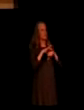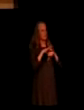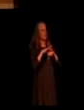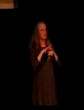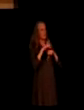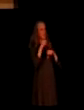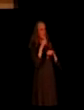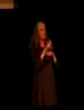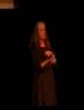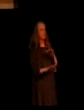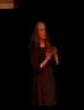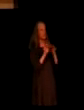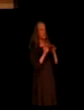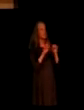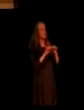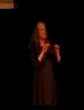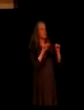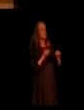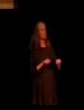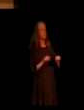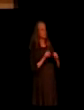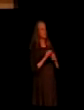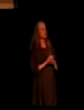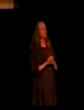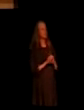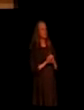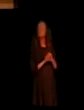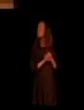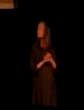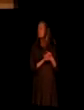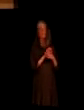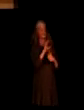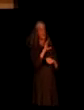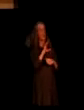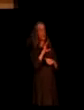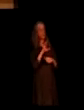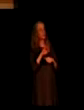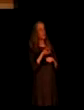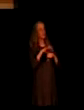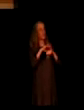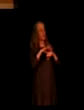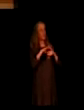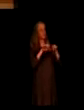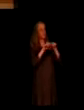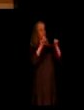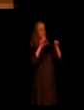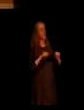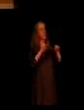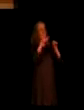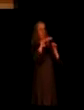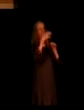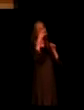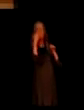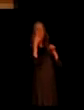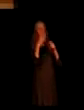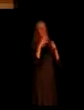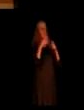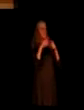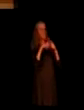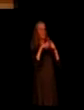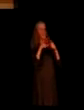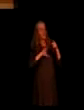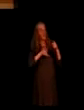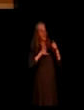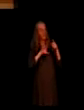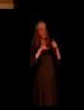is a finite system, and these are attributes of that system: atmospheric aerosols,